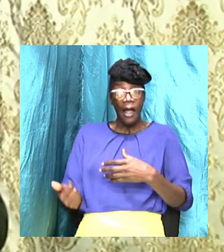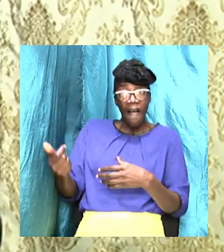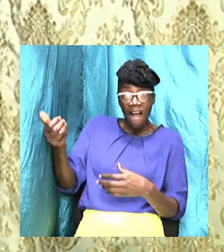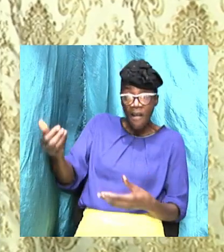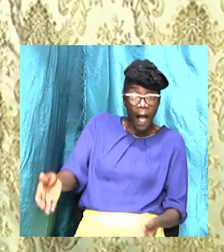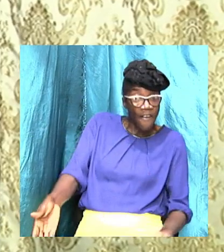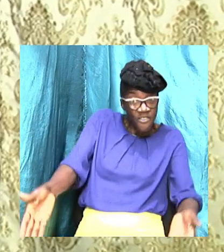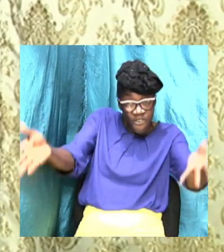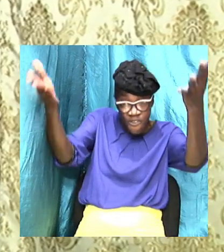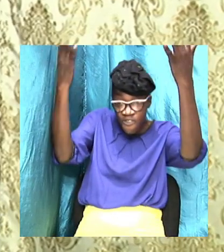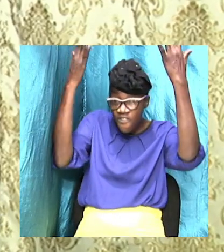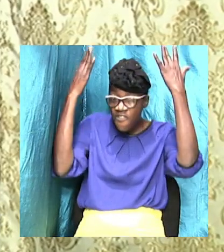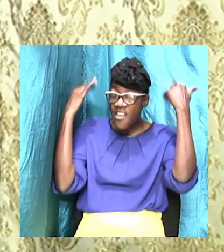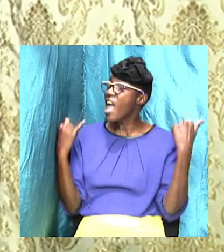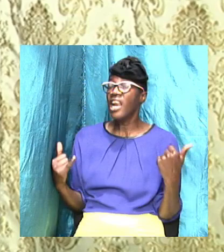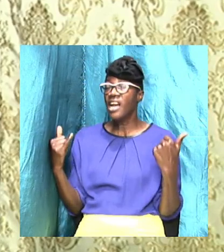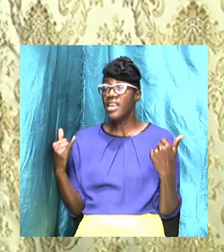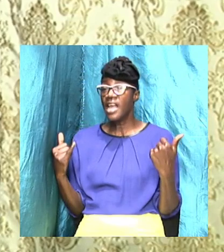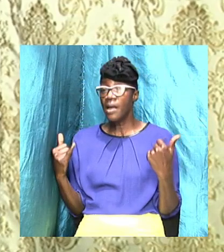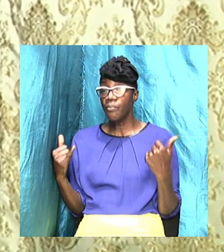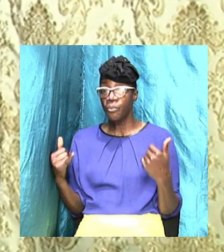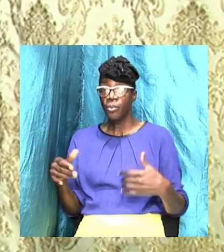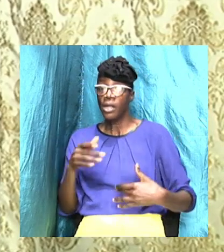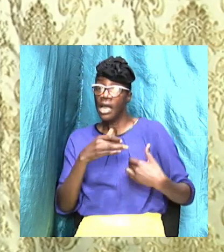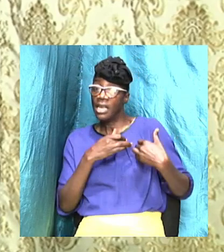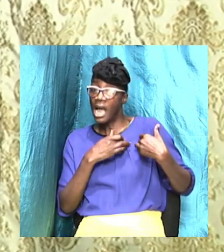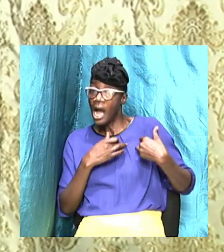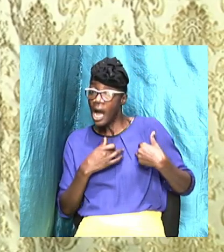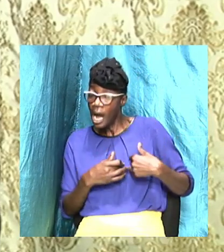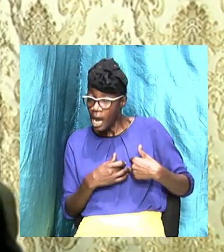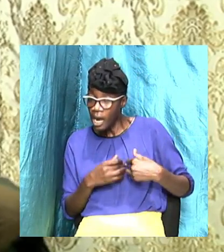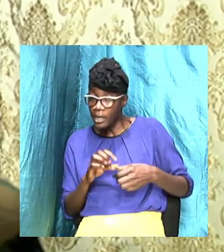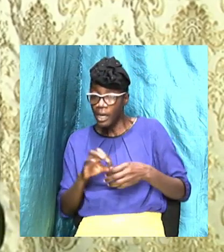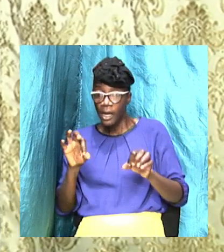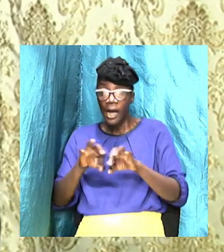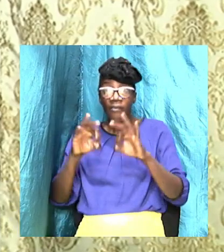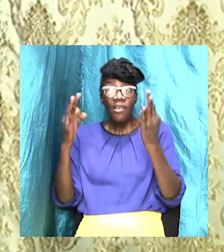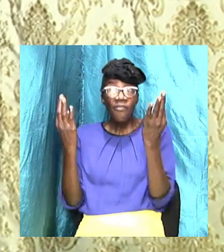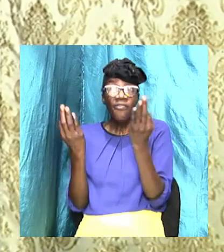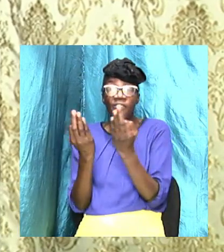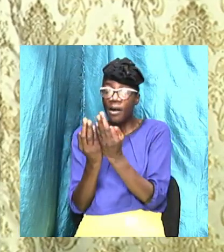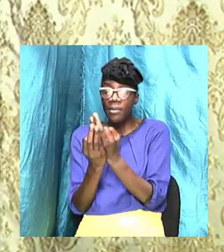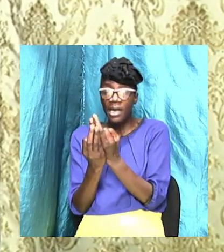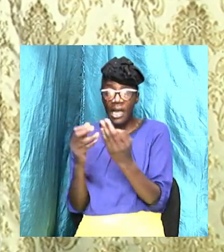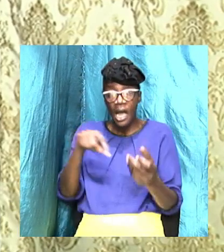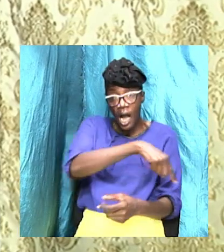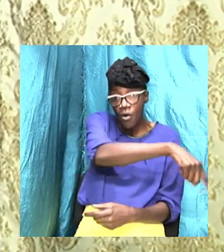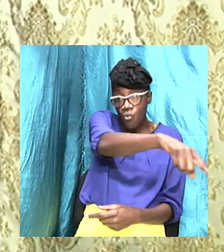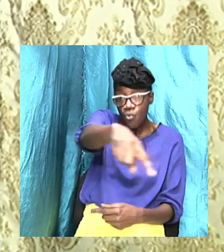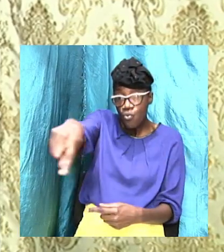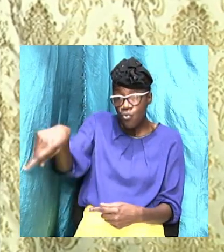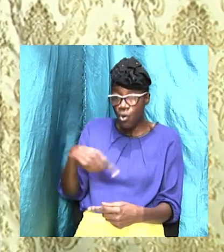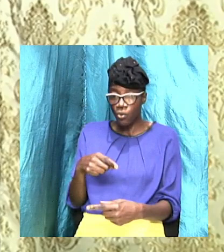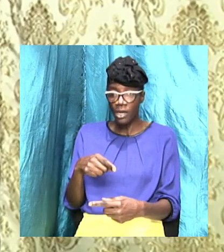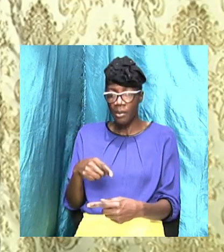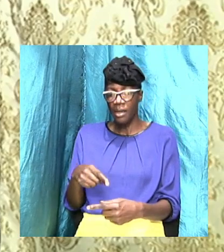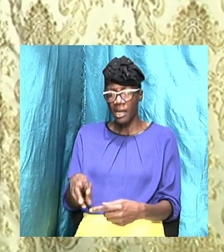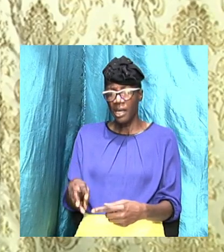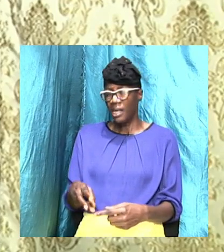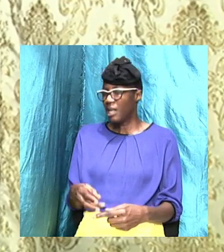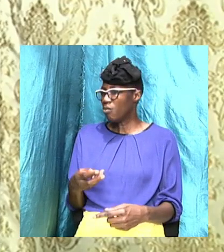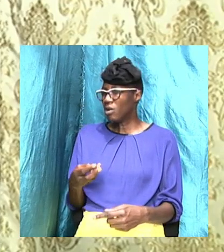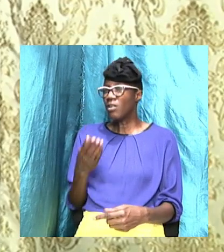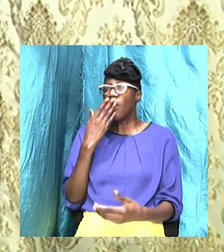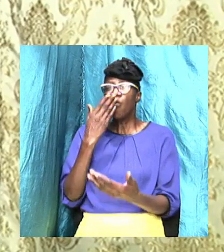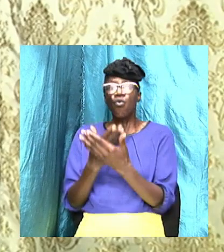Cornelius' heart was at the place. The heart of his family, those around him, was at the place. The Bible said that he was a devoted man,